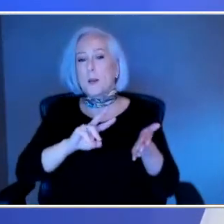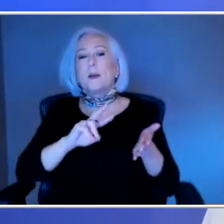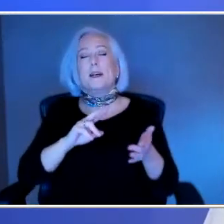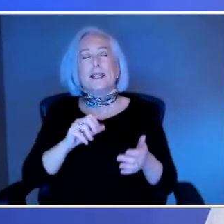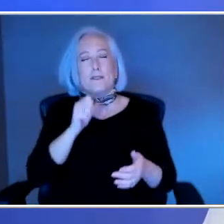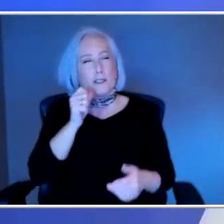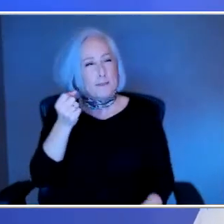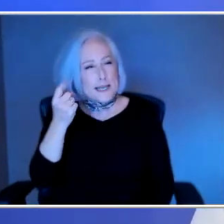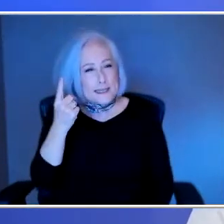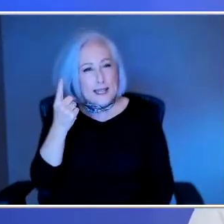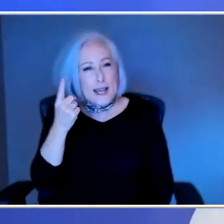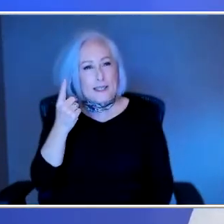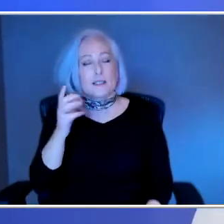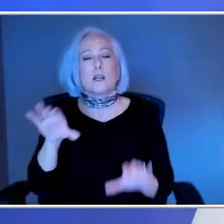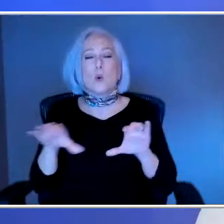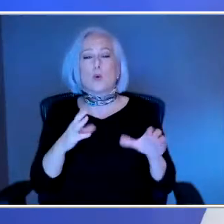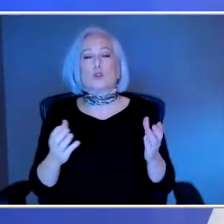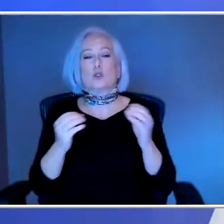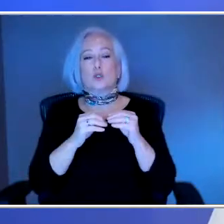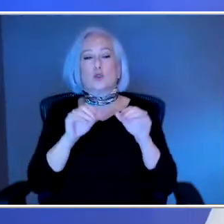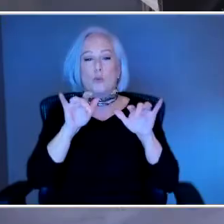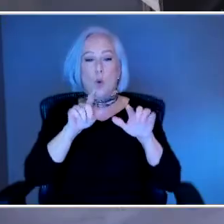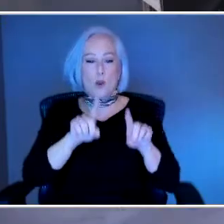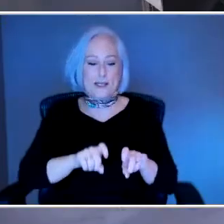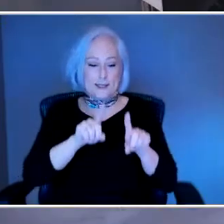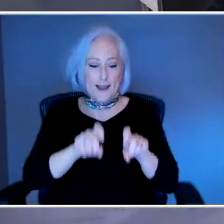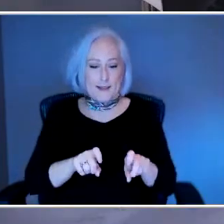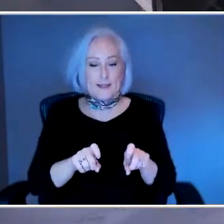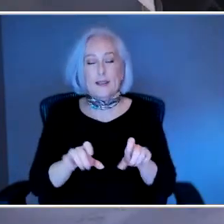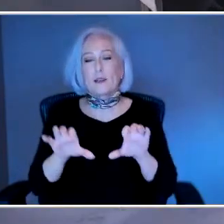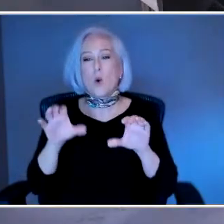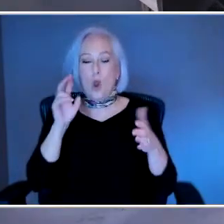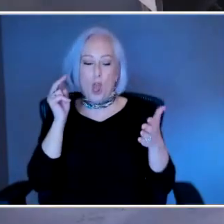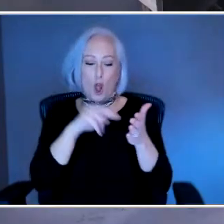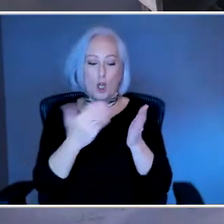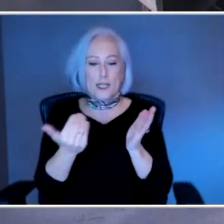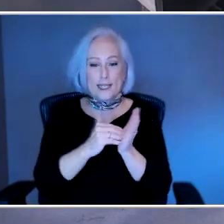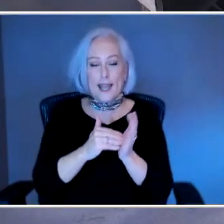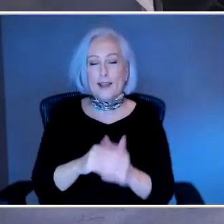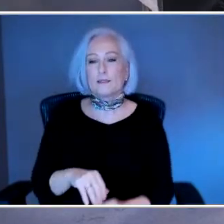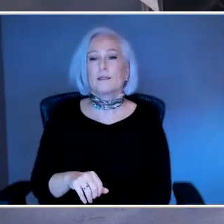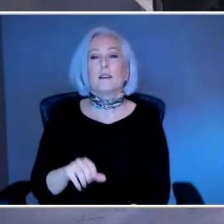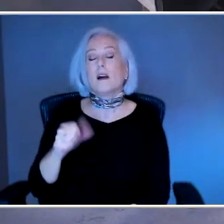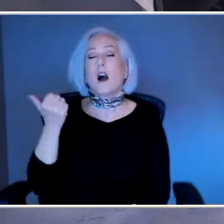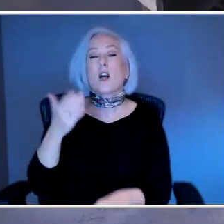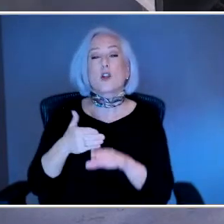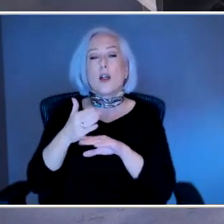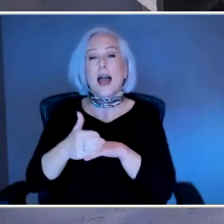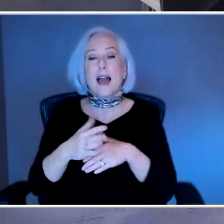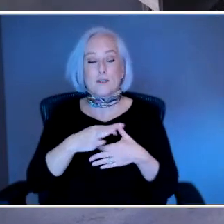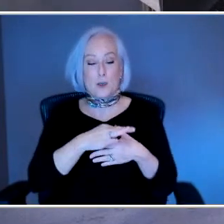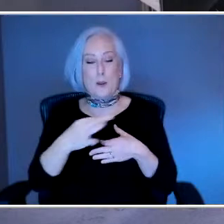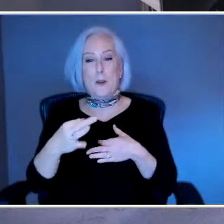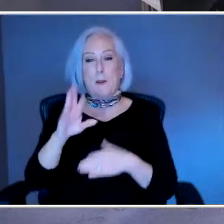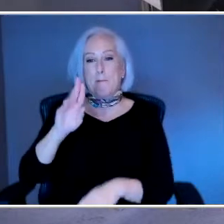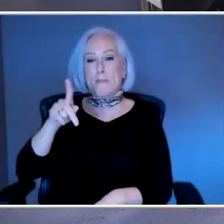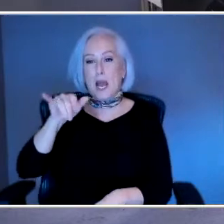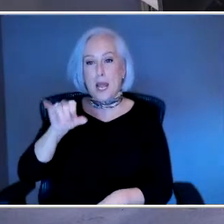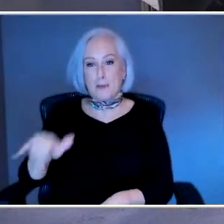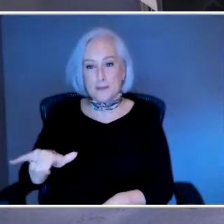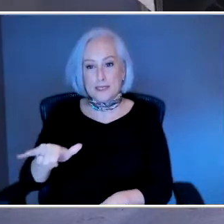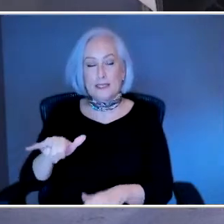additional testing done to make sure that everything was done correctly. So on that note, another question was, after a biopsy, how many tests can be run on a